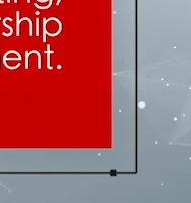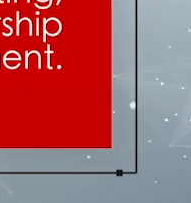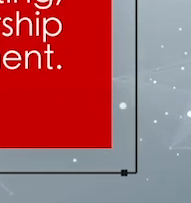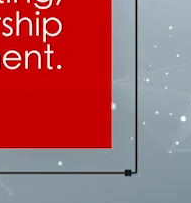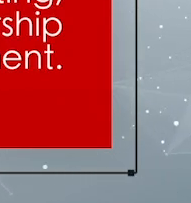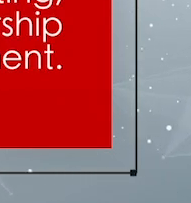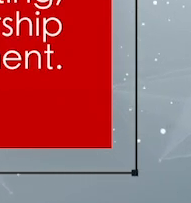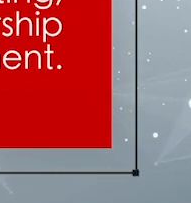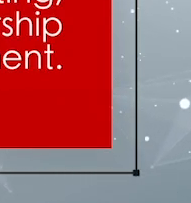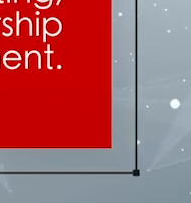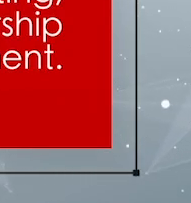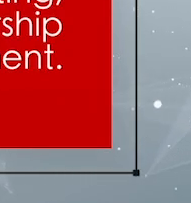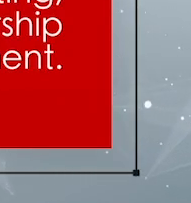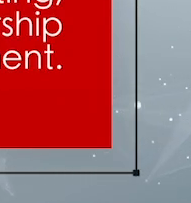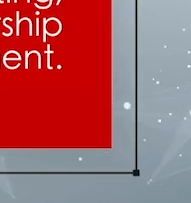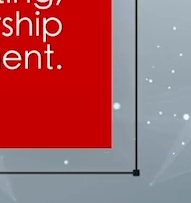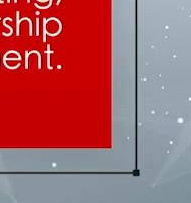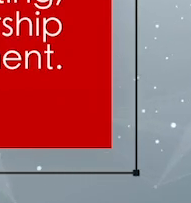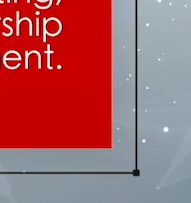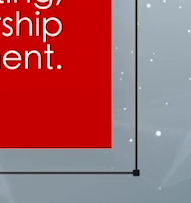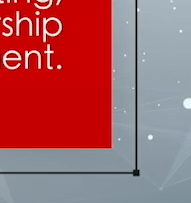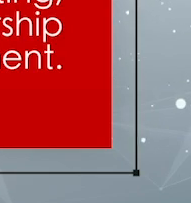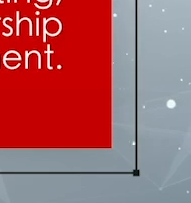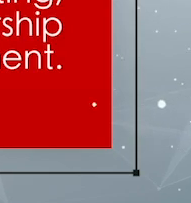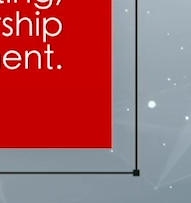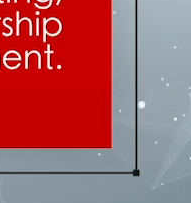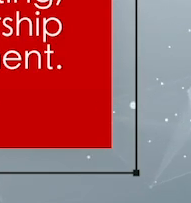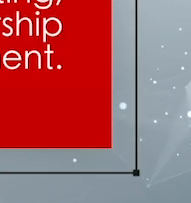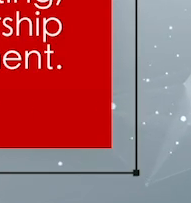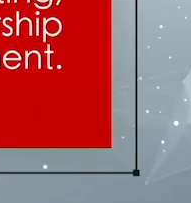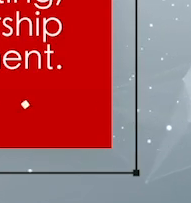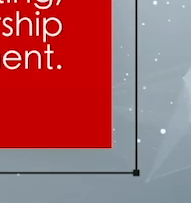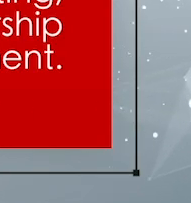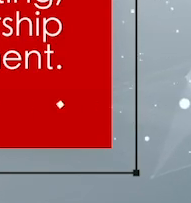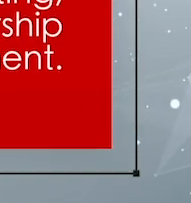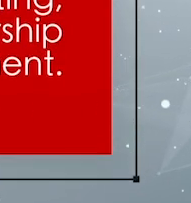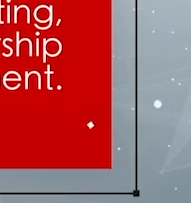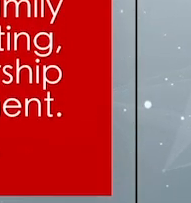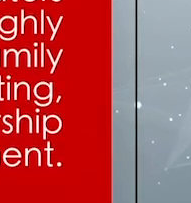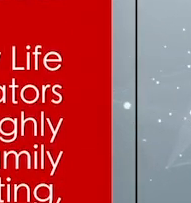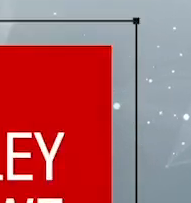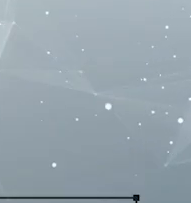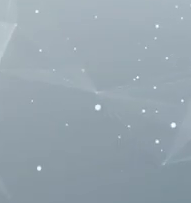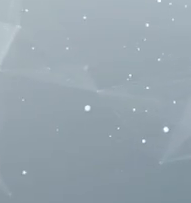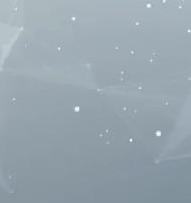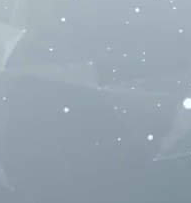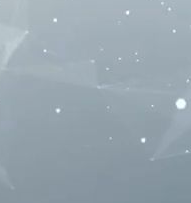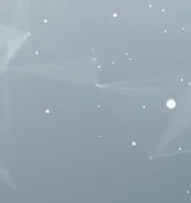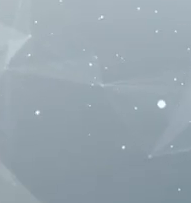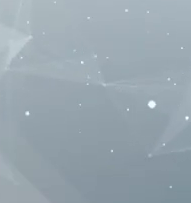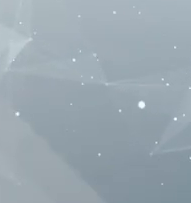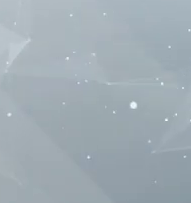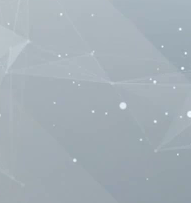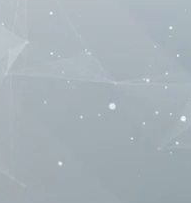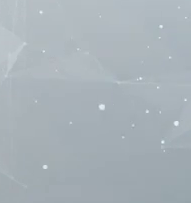sought-after speaker on family ministry, parenting, mentoring, and leadership development. and this gospel